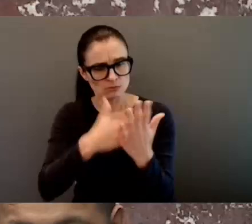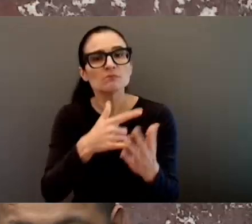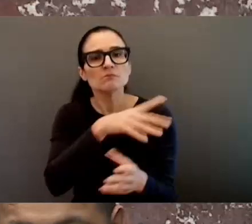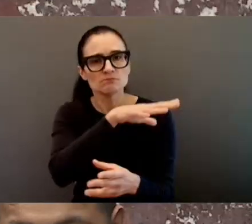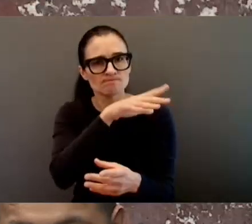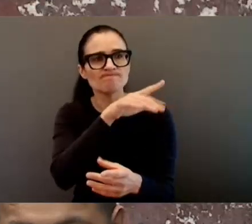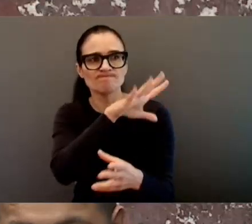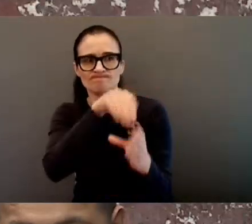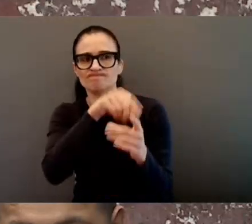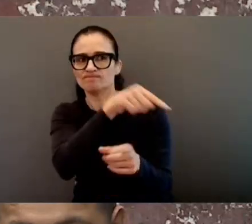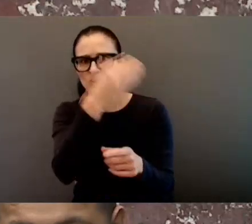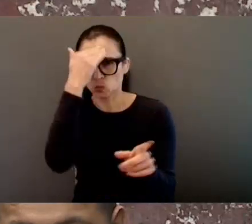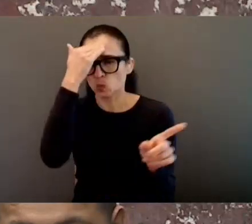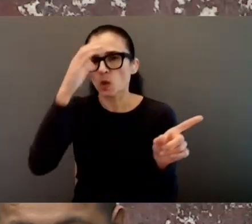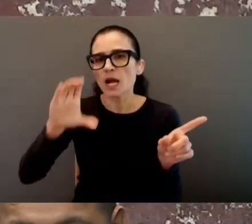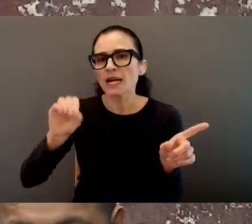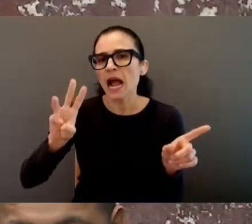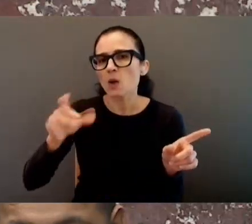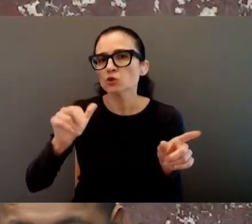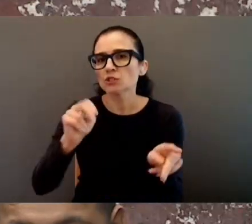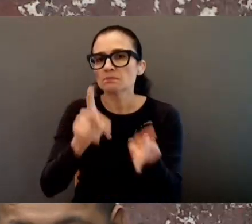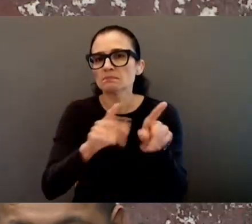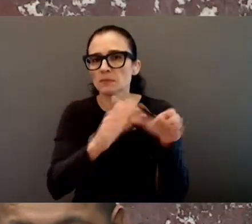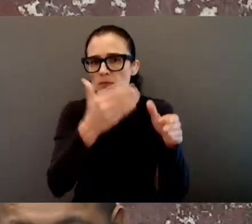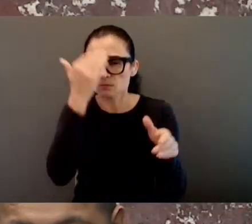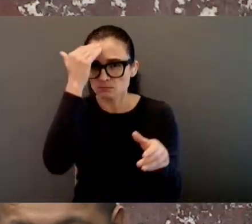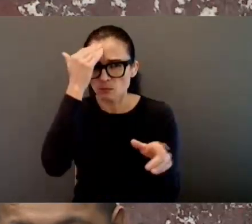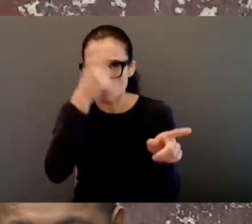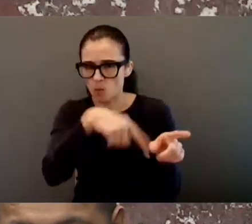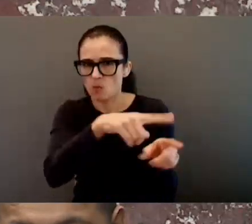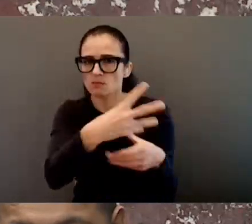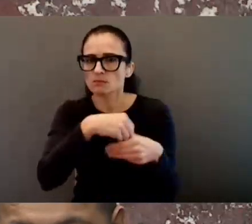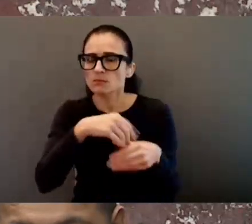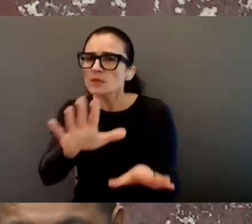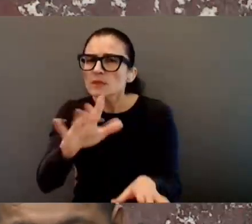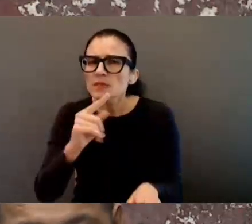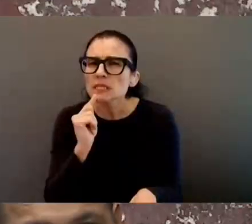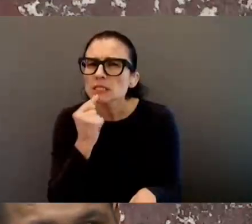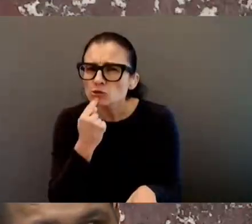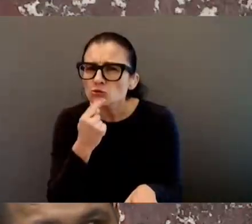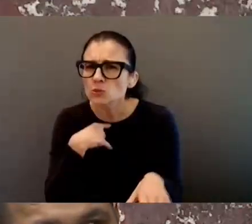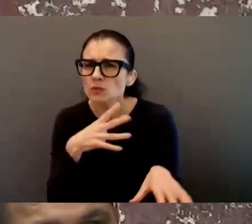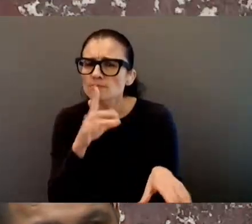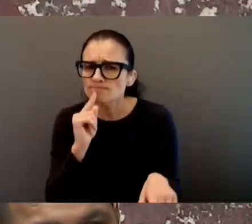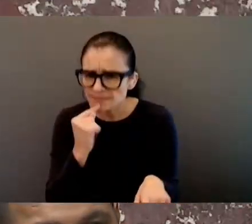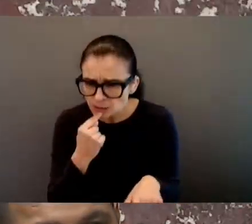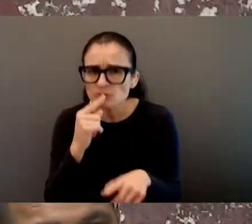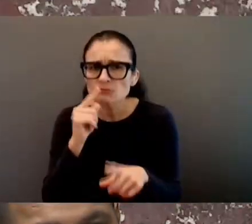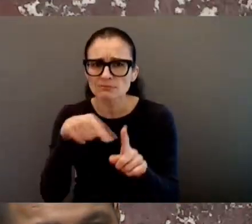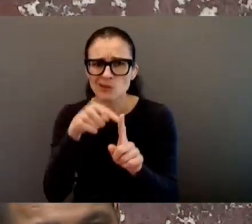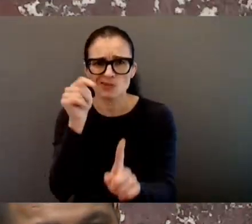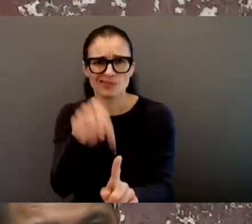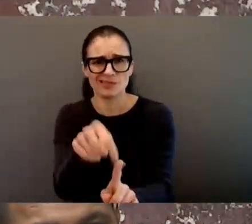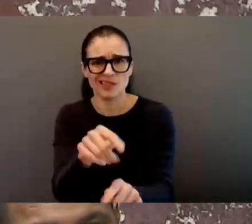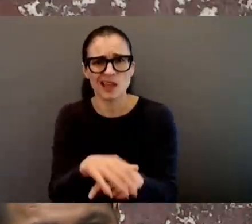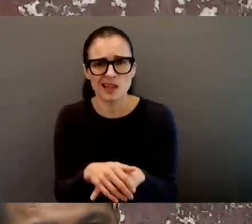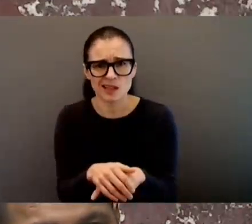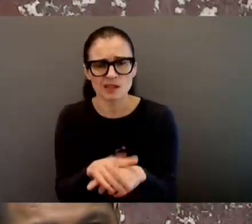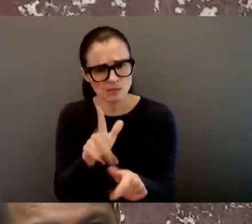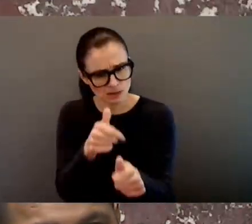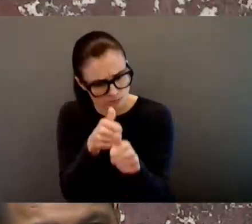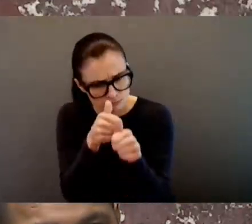will be verifying compliance with the pollution prevention order at the site.